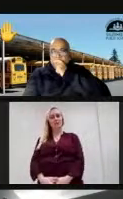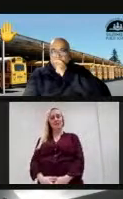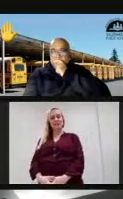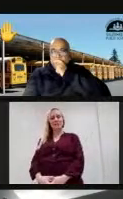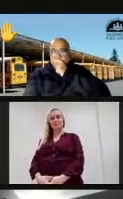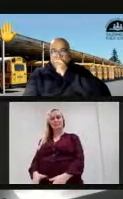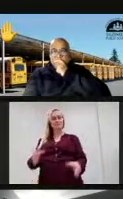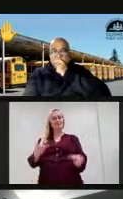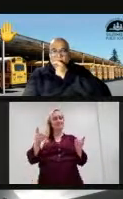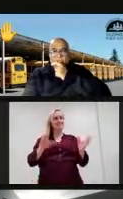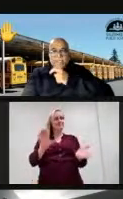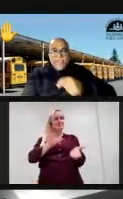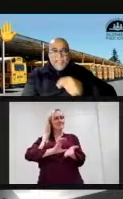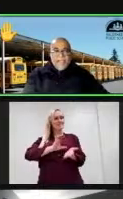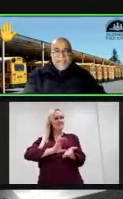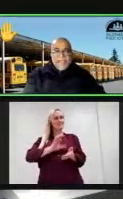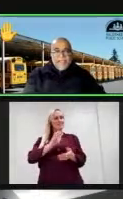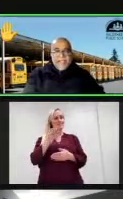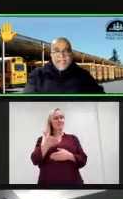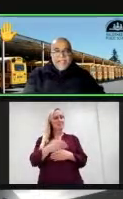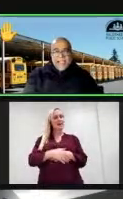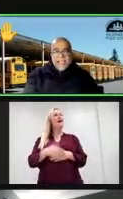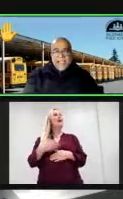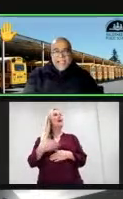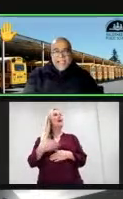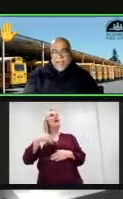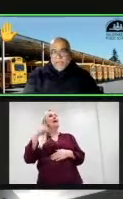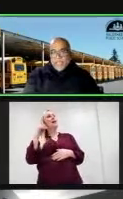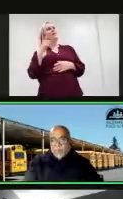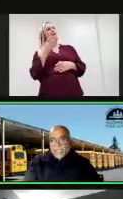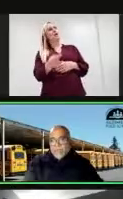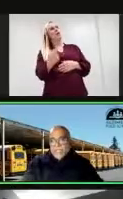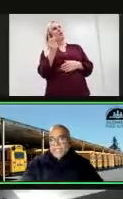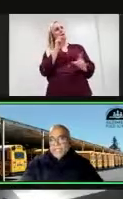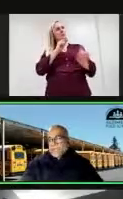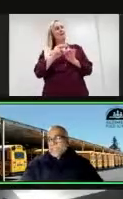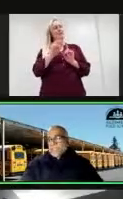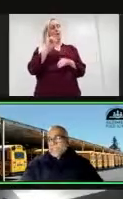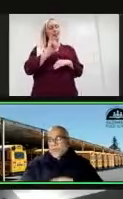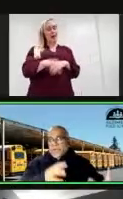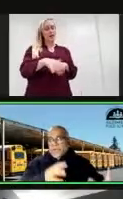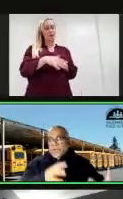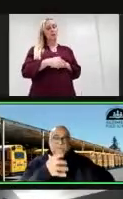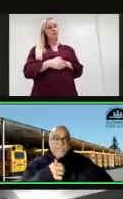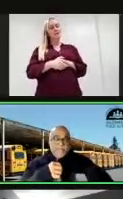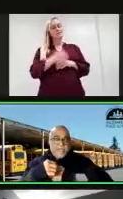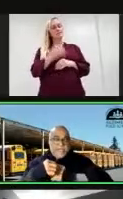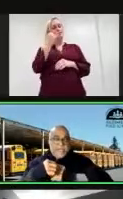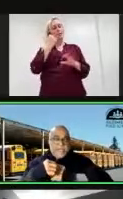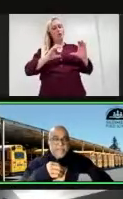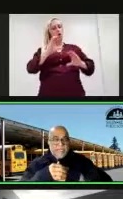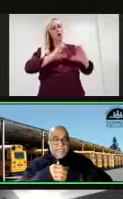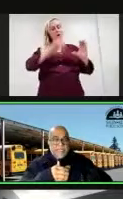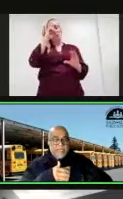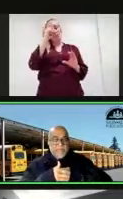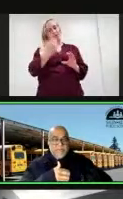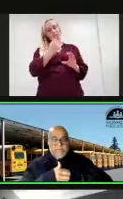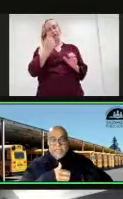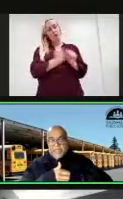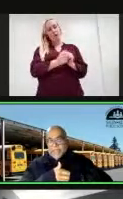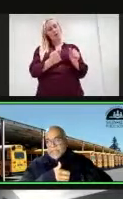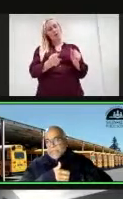Director Chandragiri? Yeah, I have a very quick take on that. So if you're going to look for somebody with a